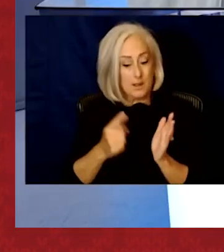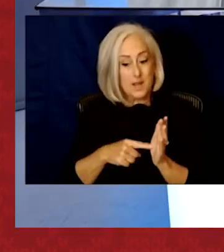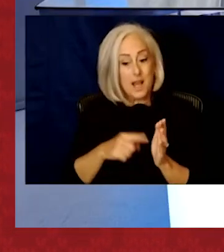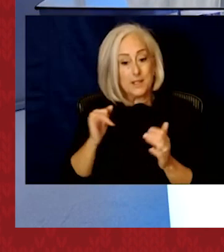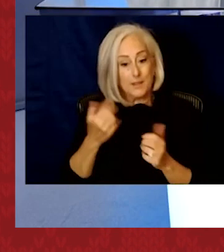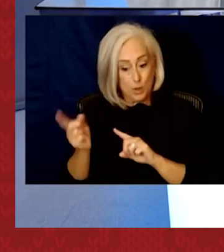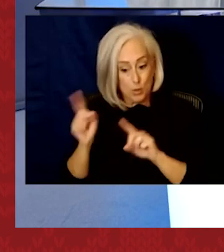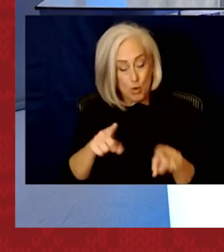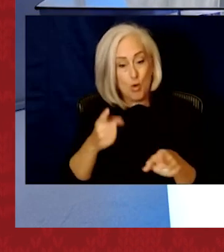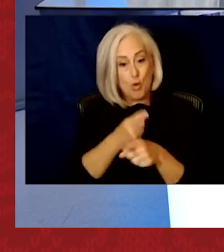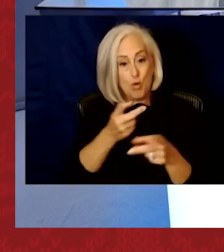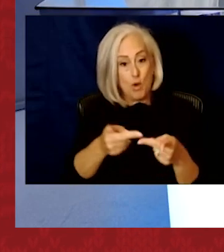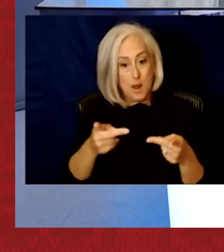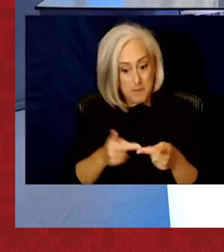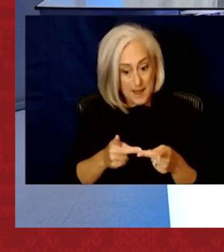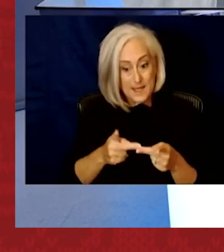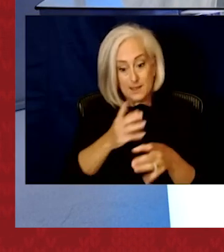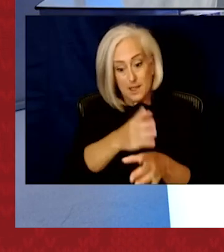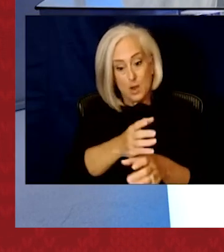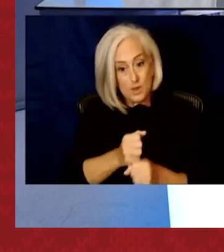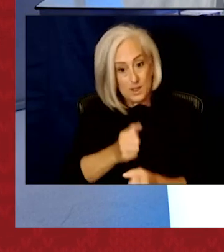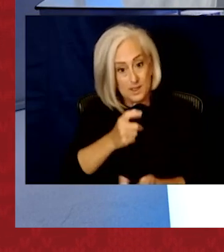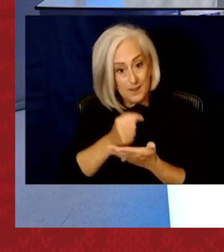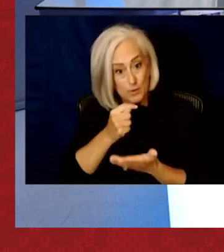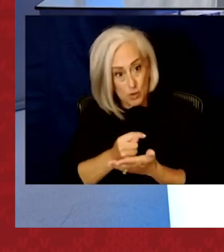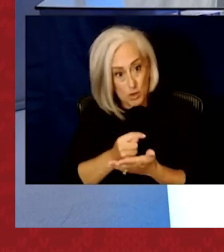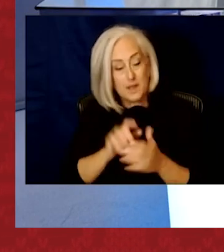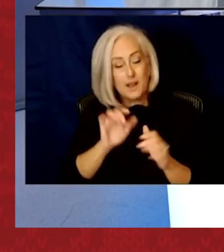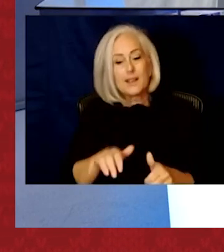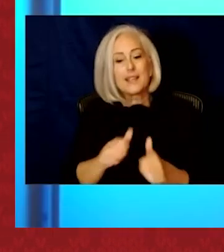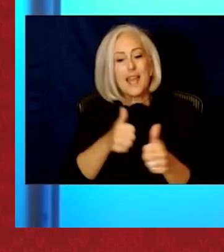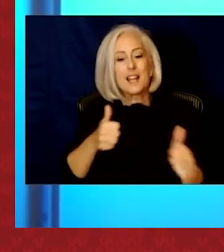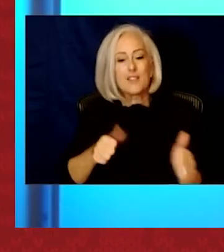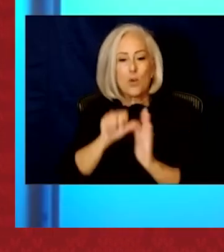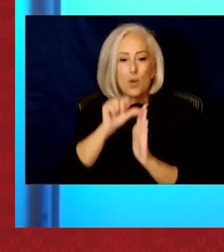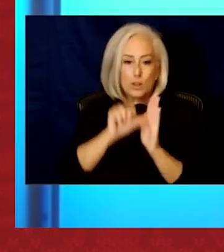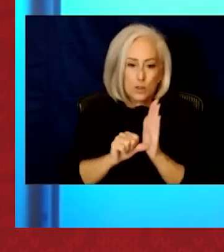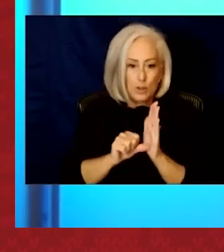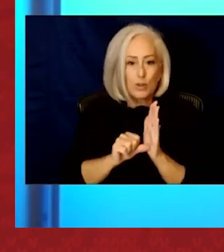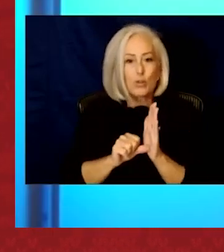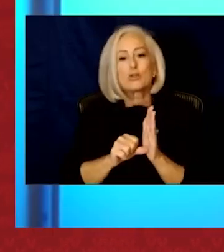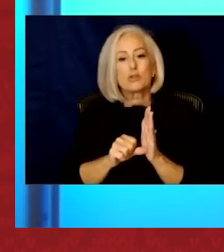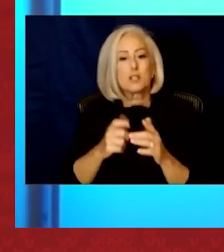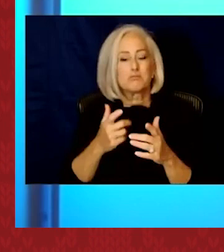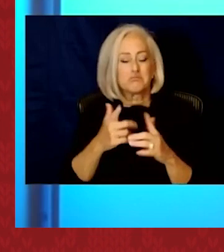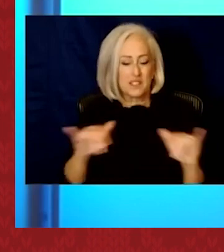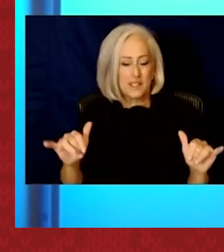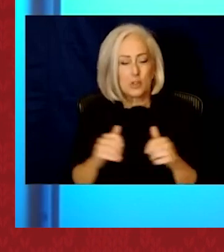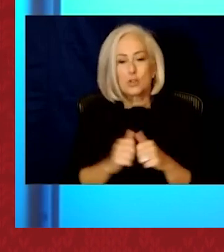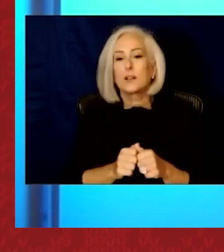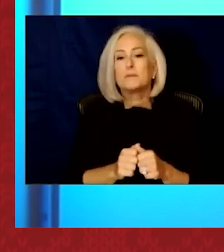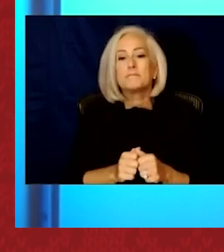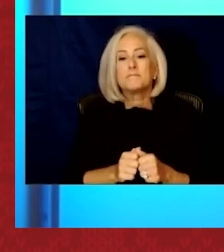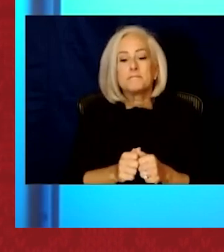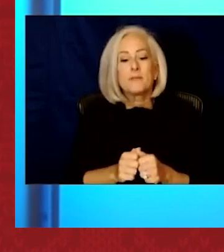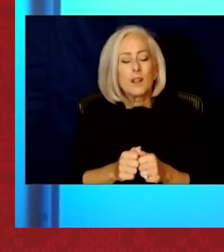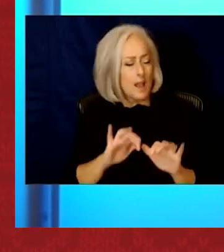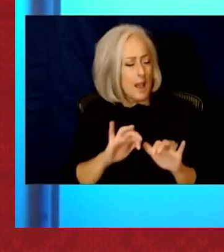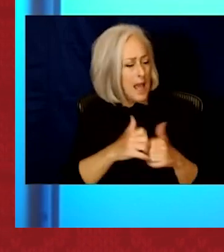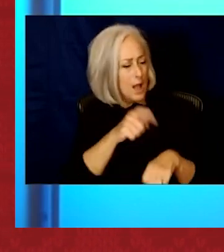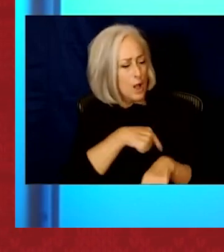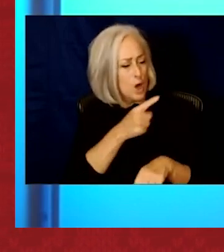long do you have to get to the right facility? It's definitely a time-sensitive medical event, and I would say you want to